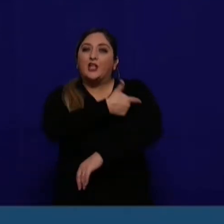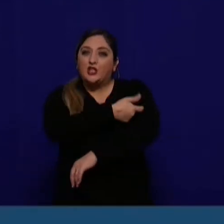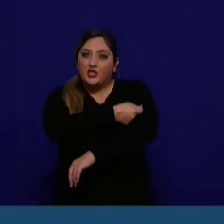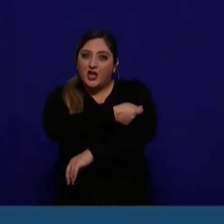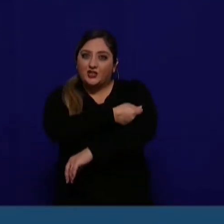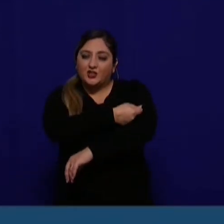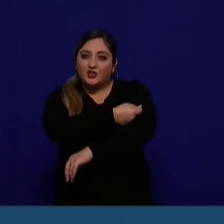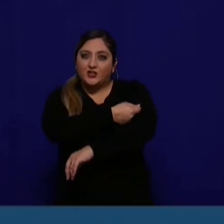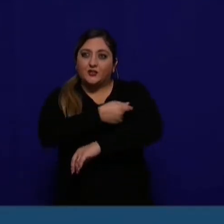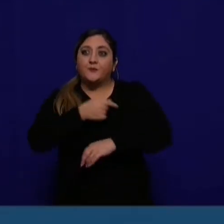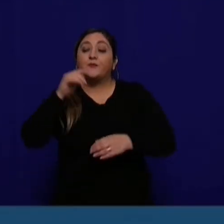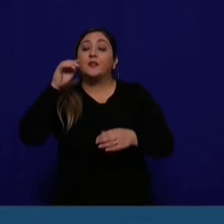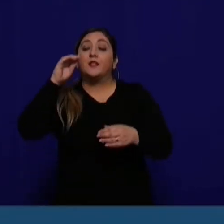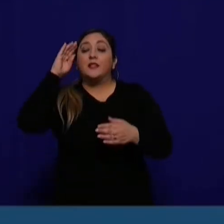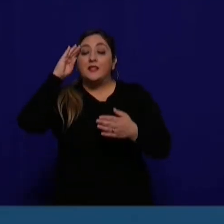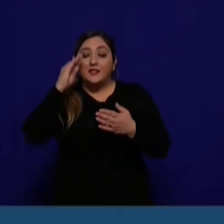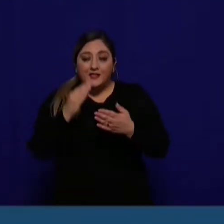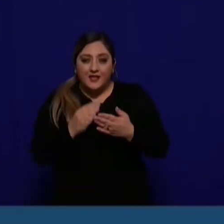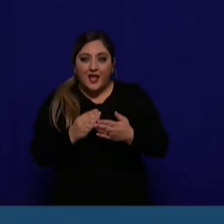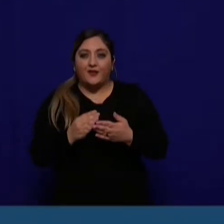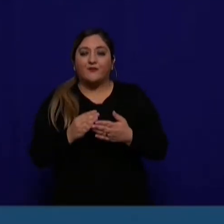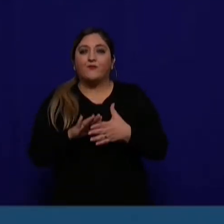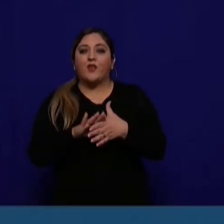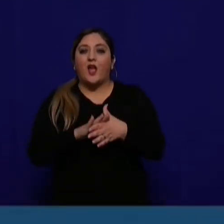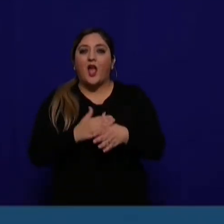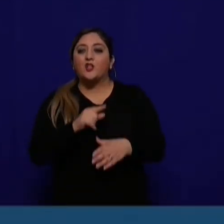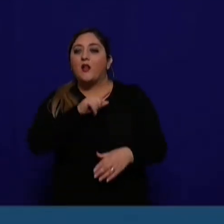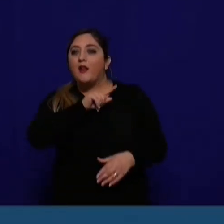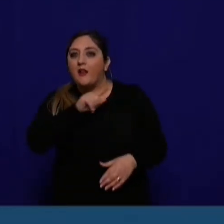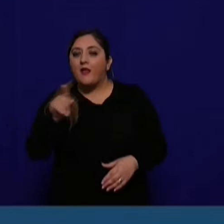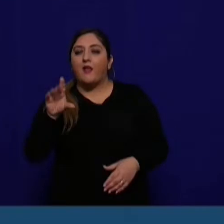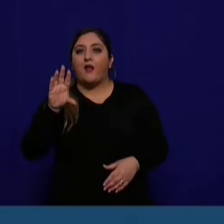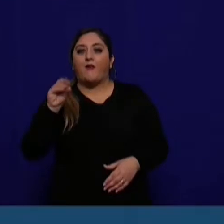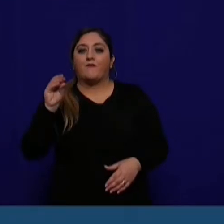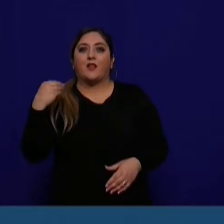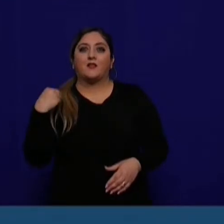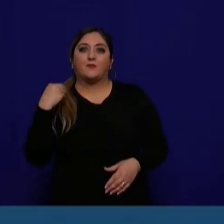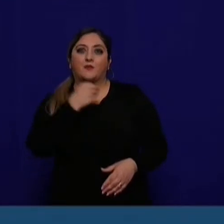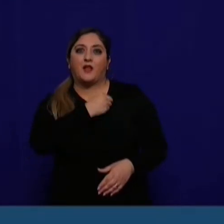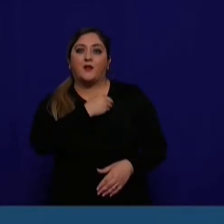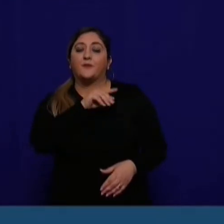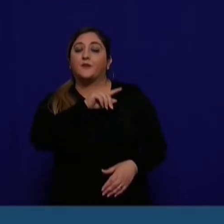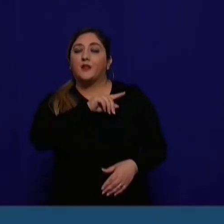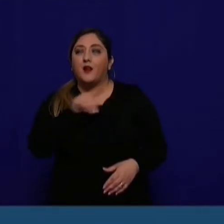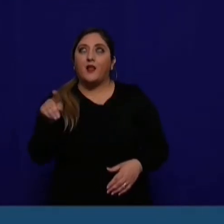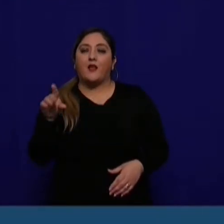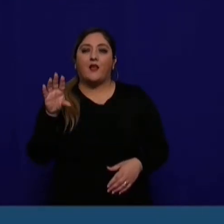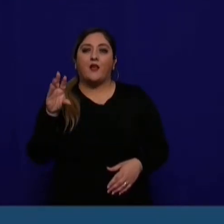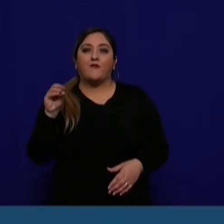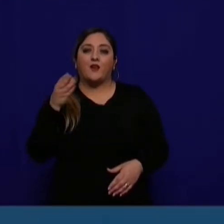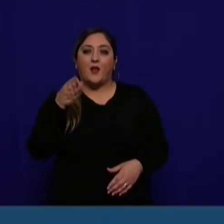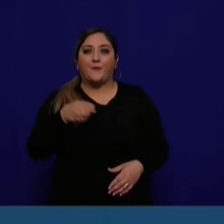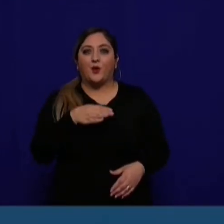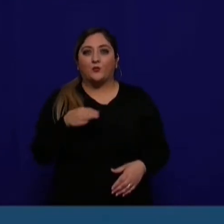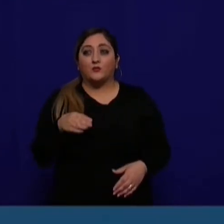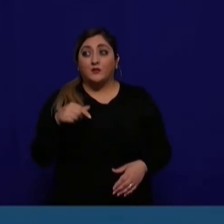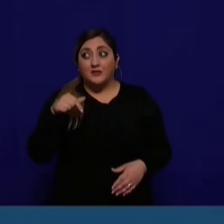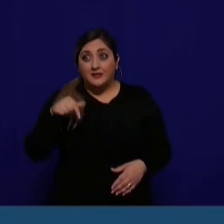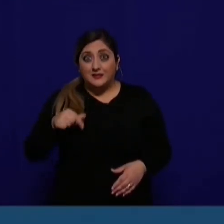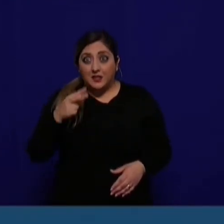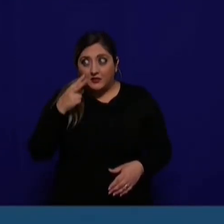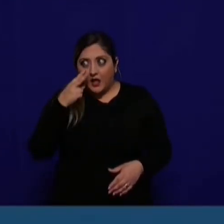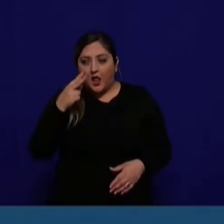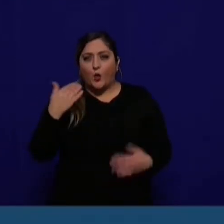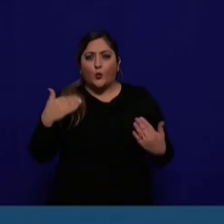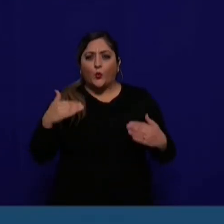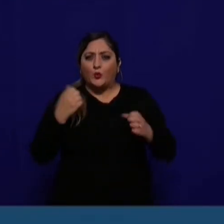li jkollhom ukoll bżonn jidħlu l-isptar. L-evidenza hija ċara anke u Malta fejn in-numri tagħna huma żgħar diġà qegħdin naraw l-impatt. Jekk tħares lejn